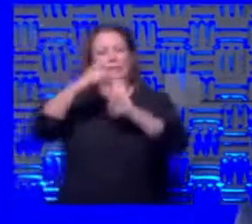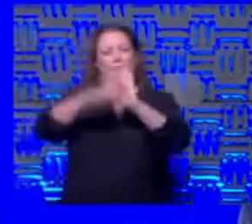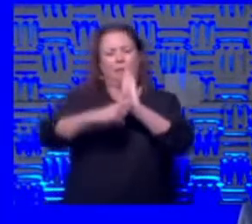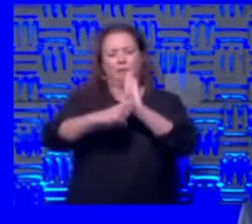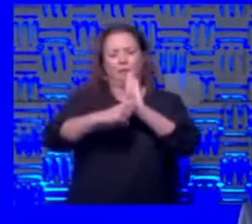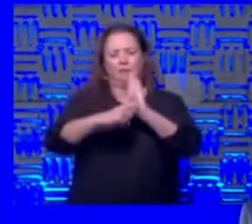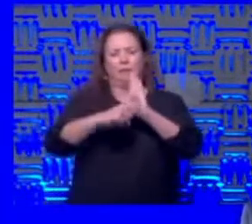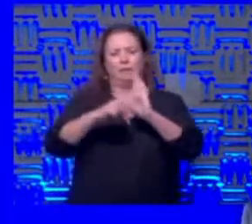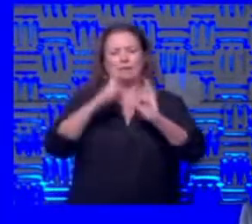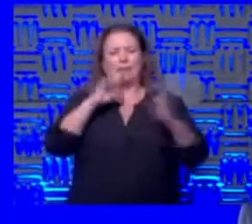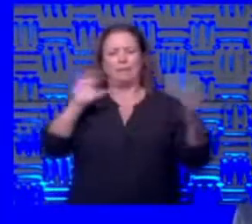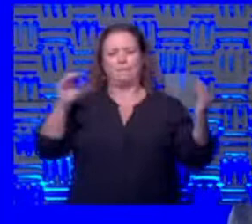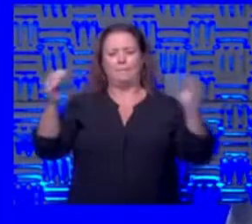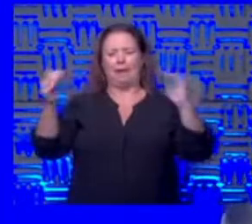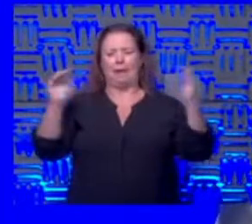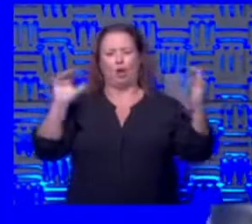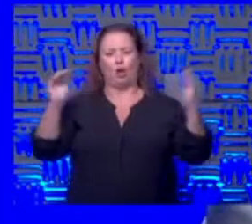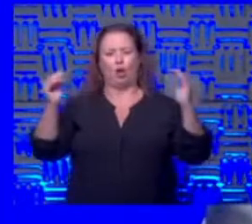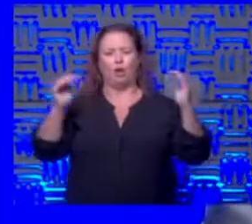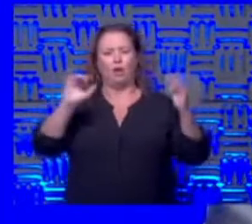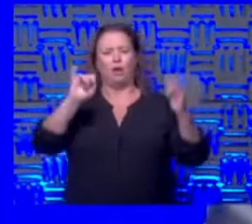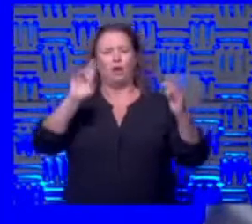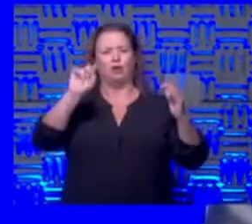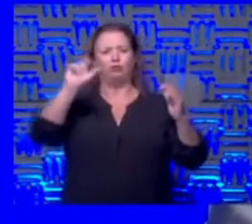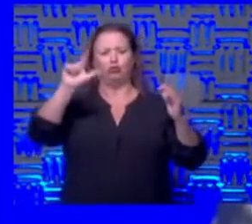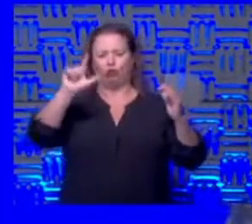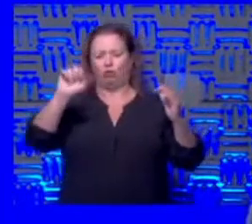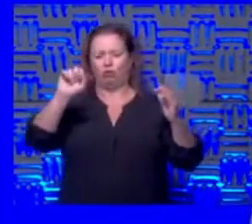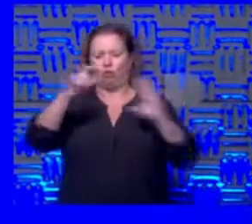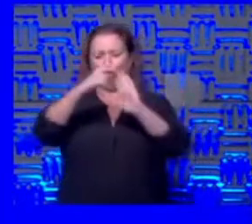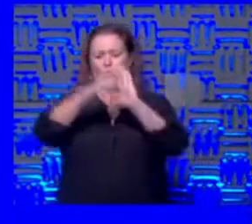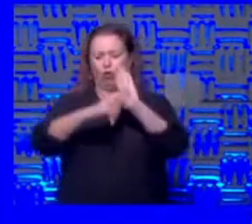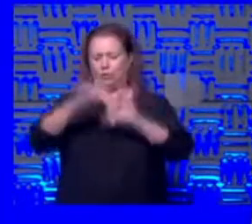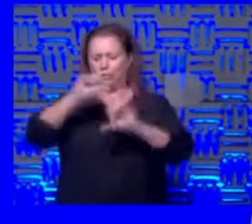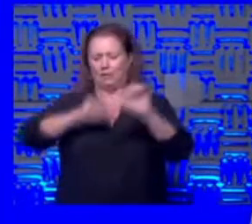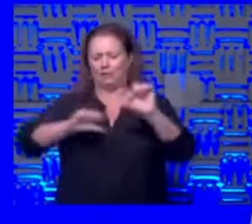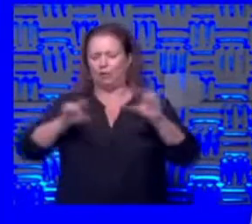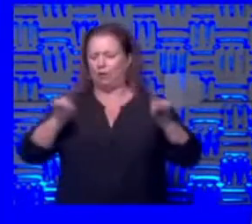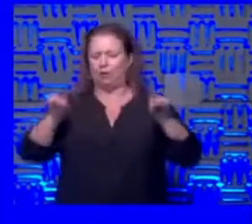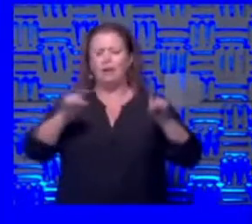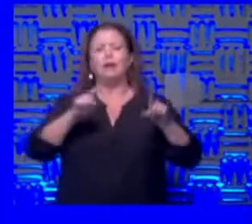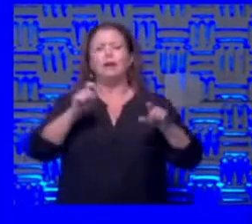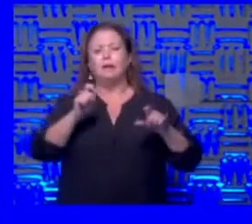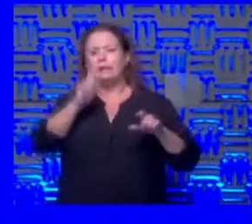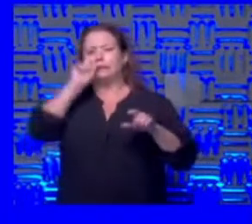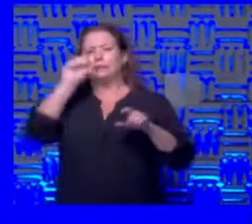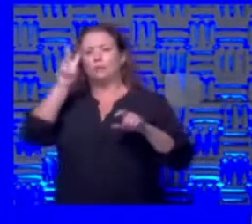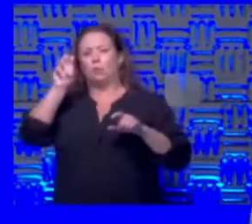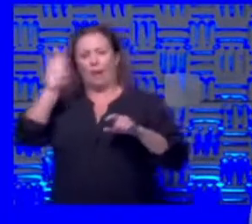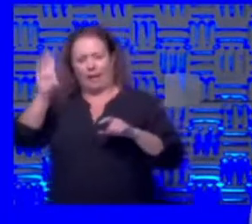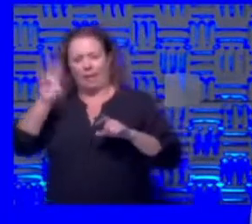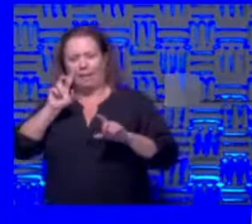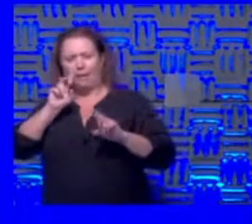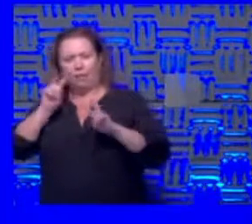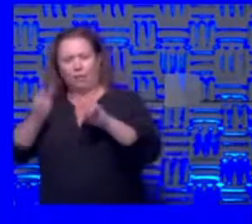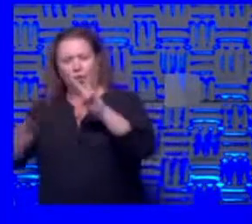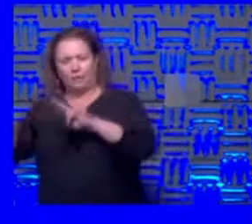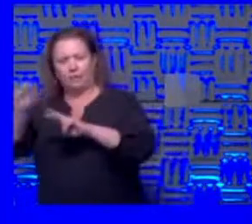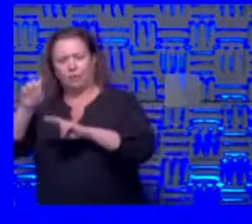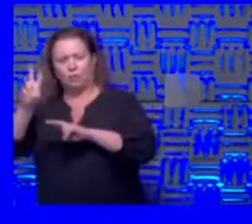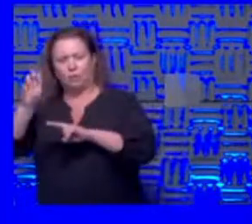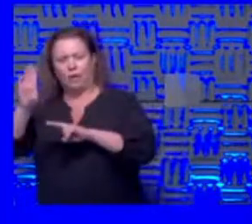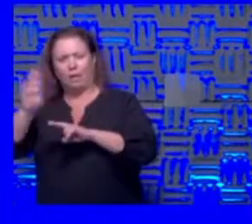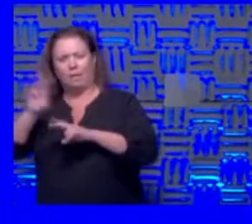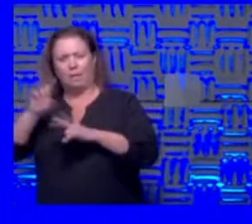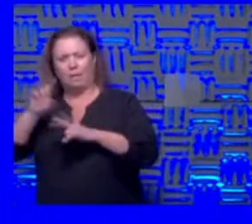a meta-analysis, so it compared a lot of journal articles with each other, and it looked at nasopharyngeal or NP swab, sputum,